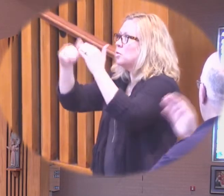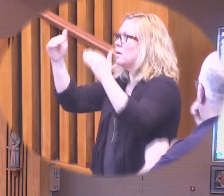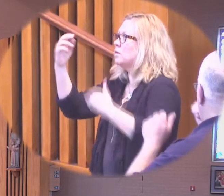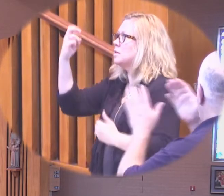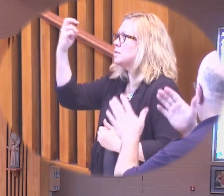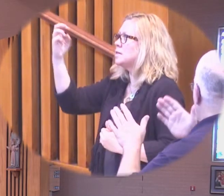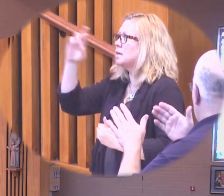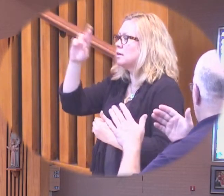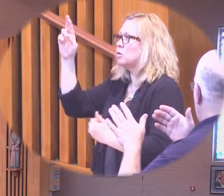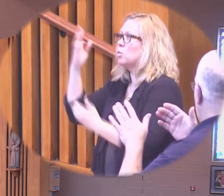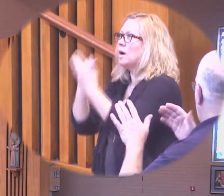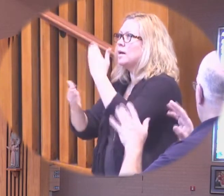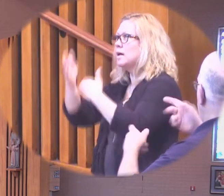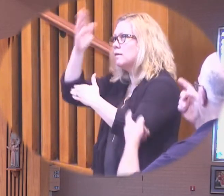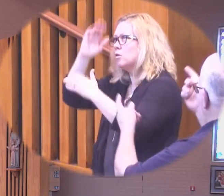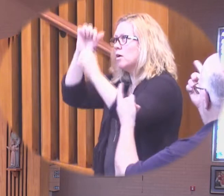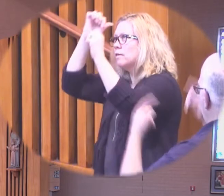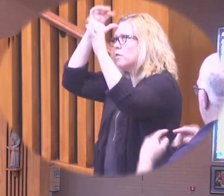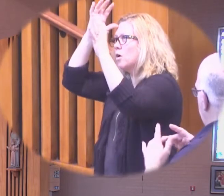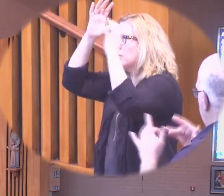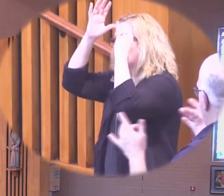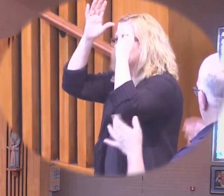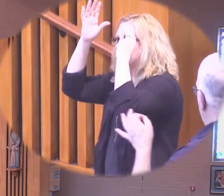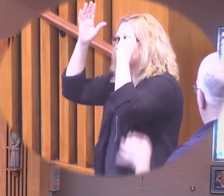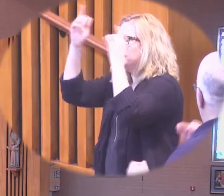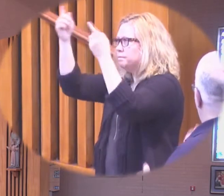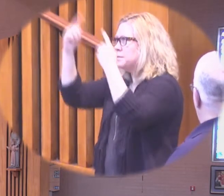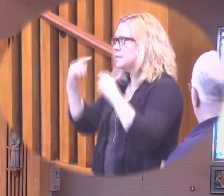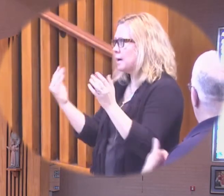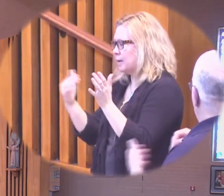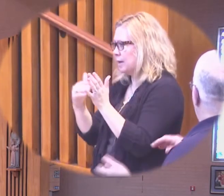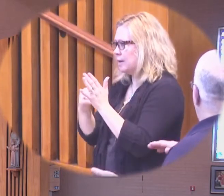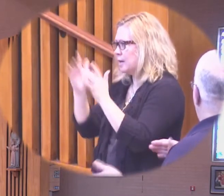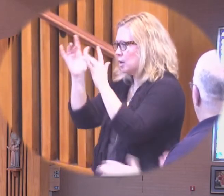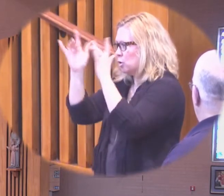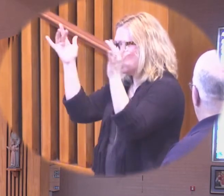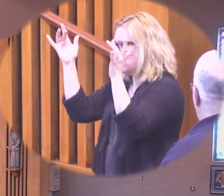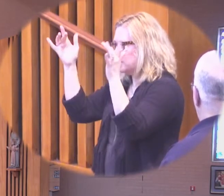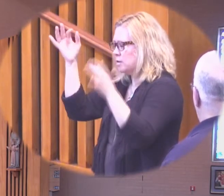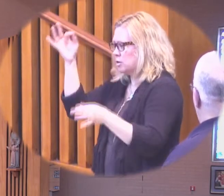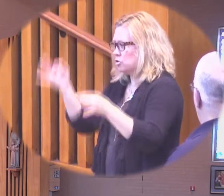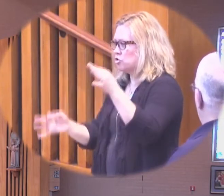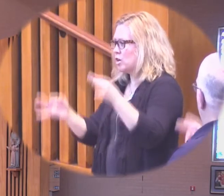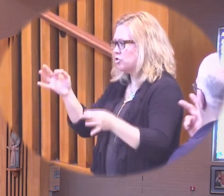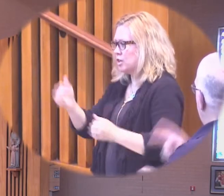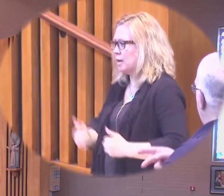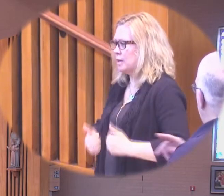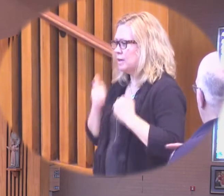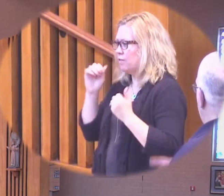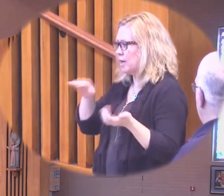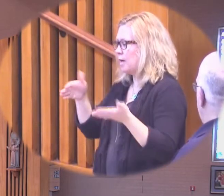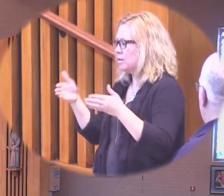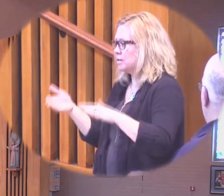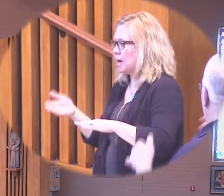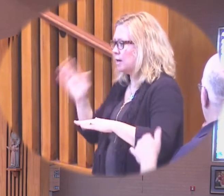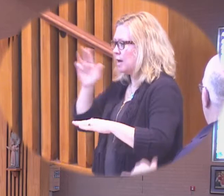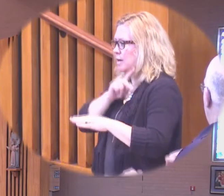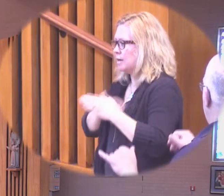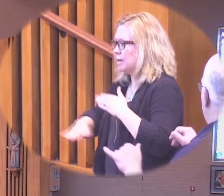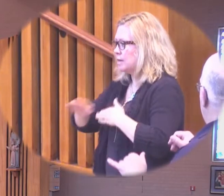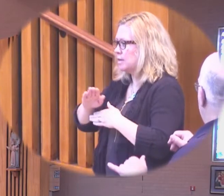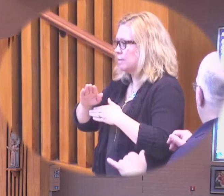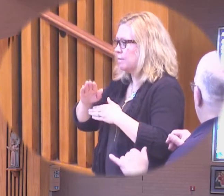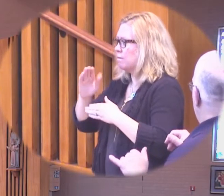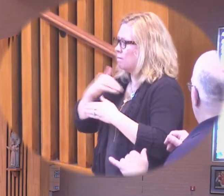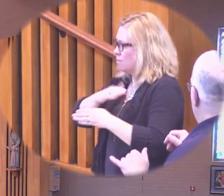and is seated at the right hand of the Father. And he will come again in glory to judge the living and the dead, and his kingdom will have